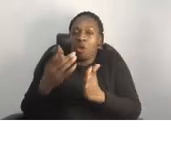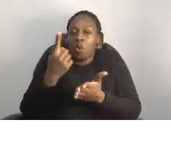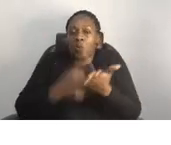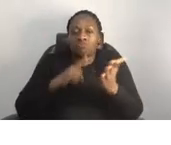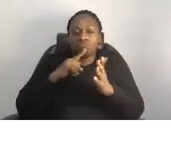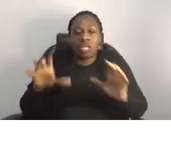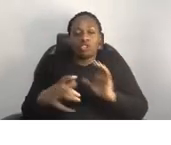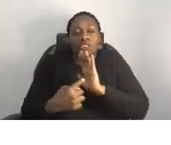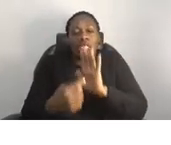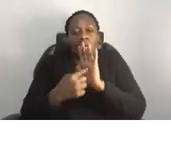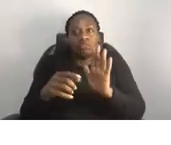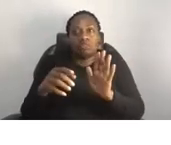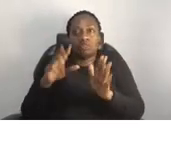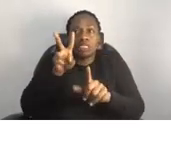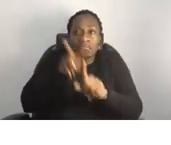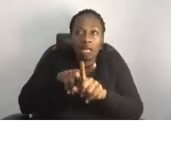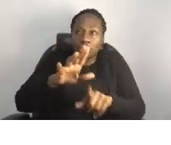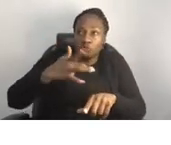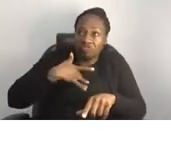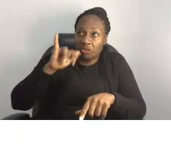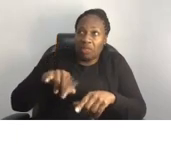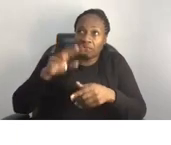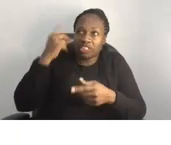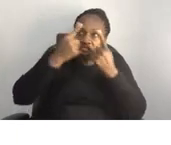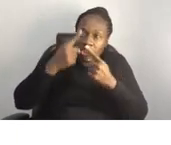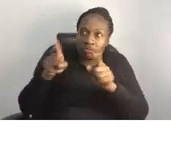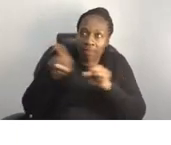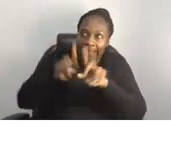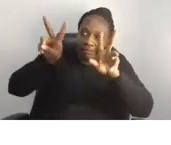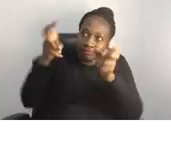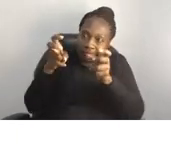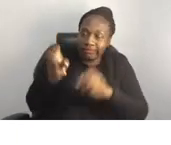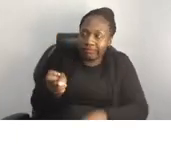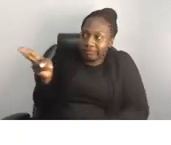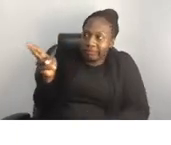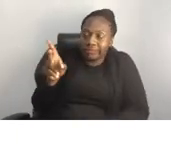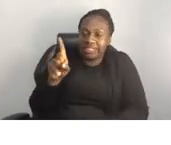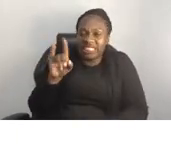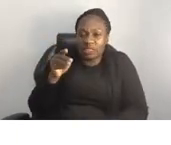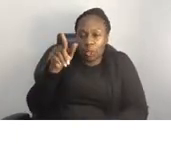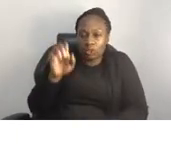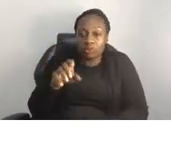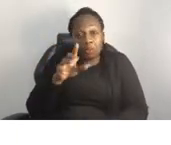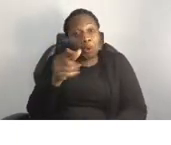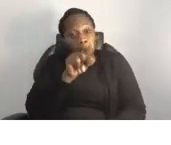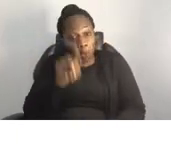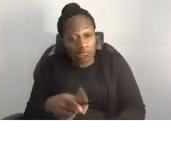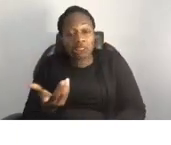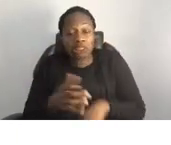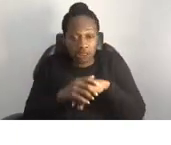actual examples of assignments that are disposable assignments? A quiz.